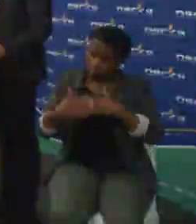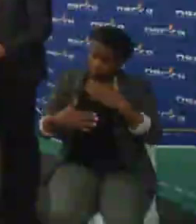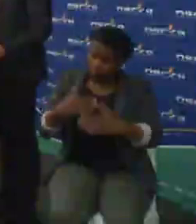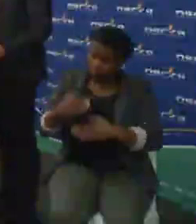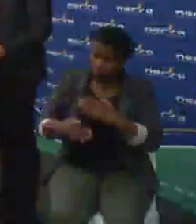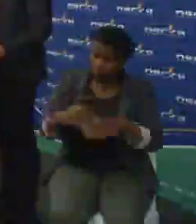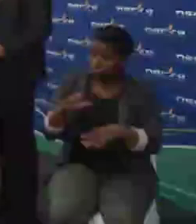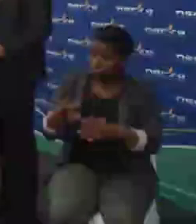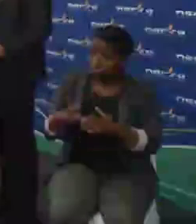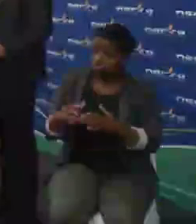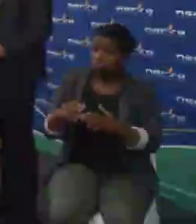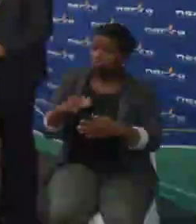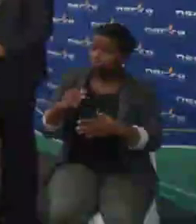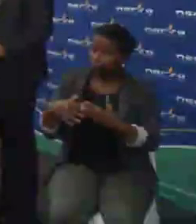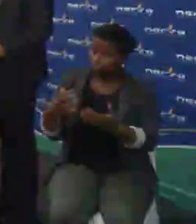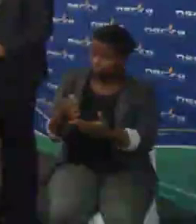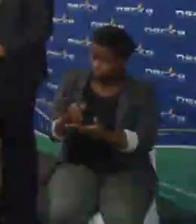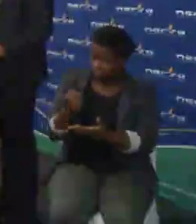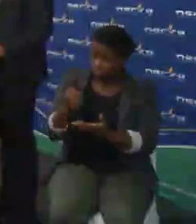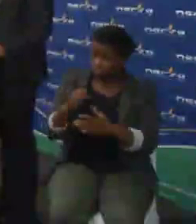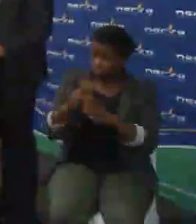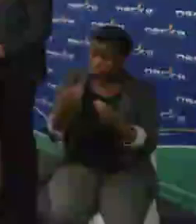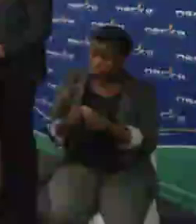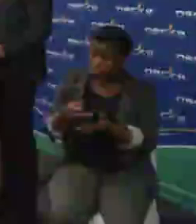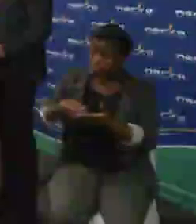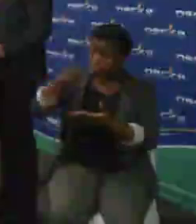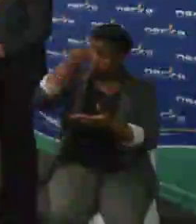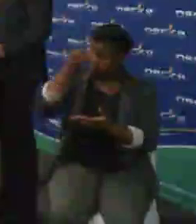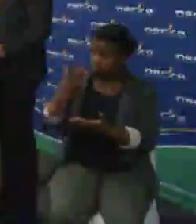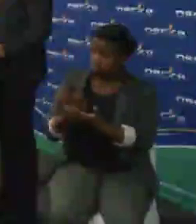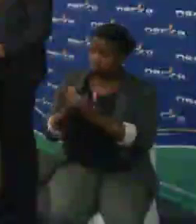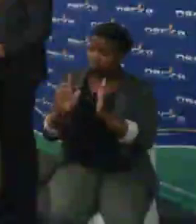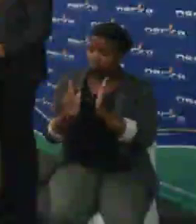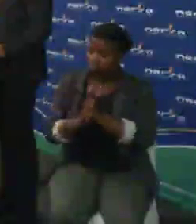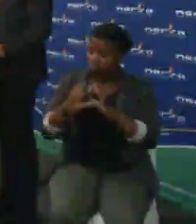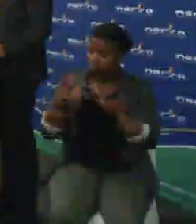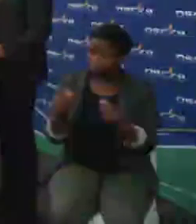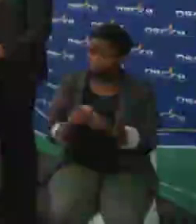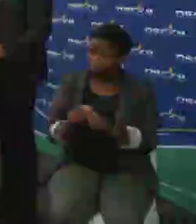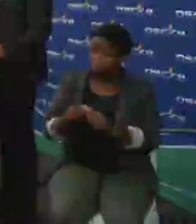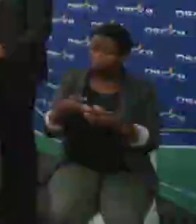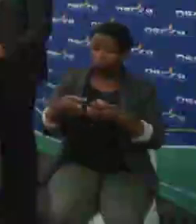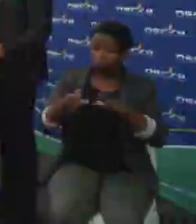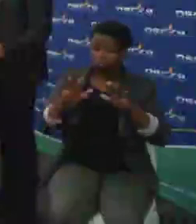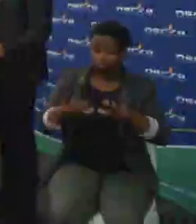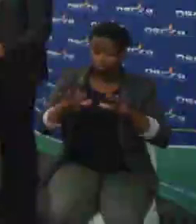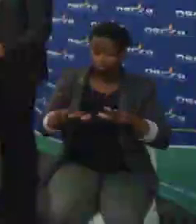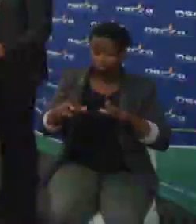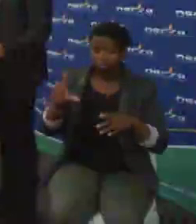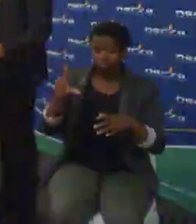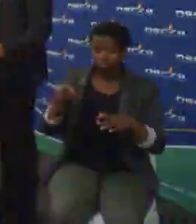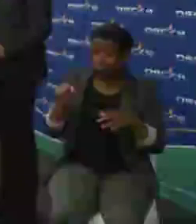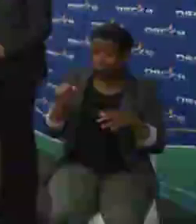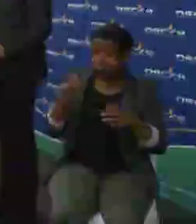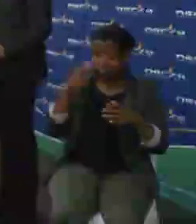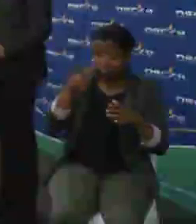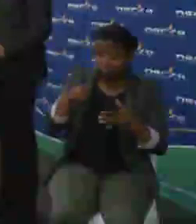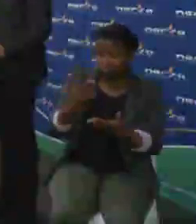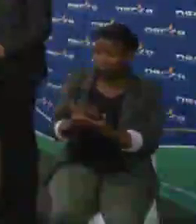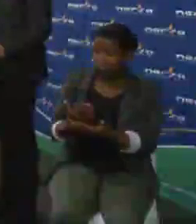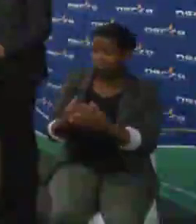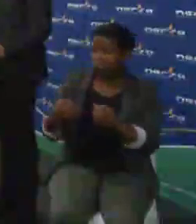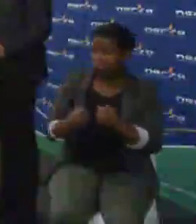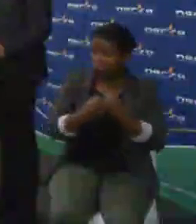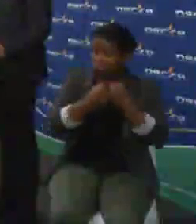is fundamentally in violation of the spirit of our constitutional order and contrary to the interests of all people in South Africa. The